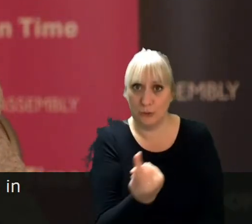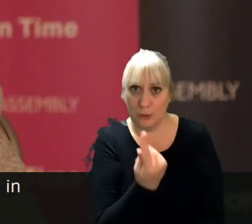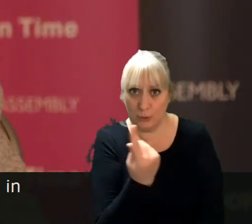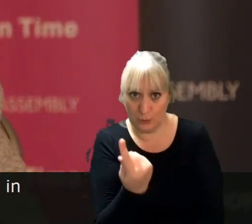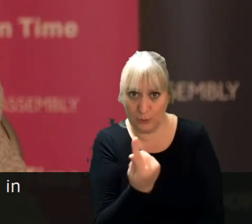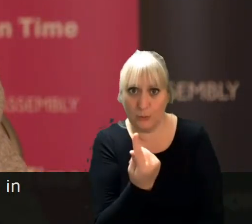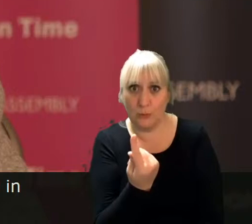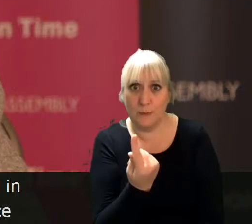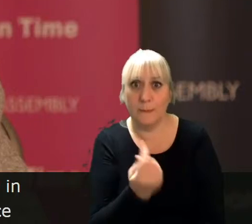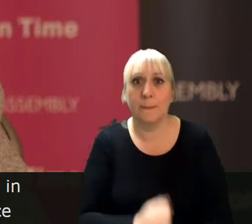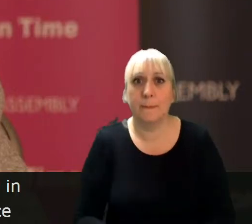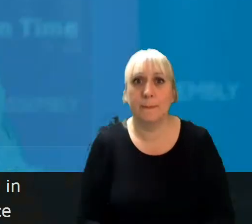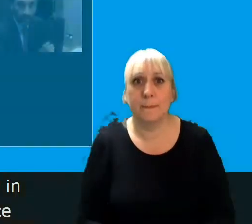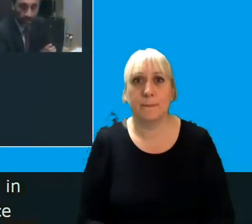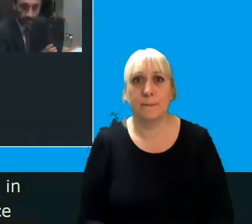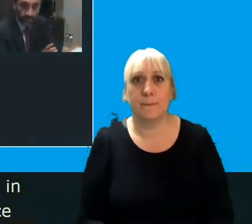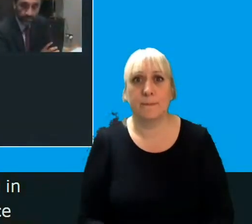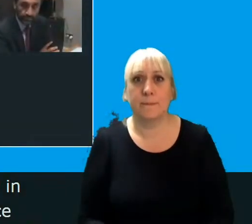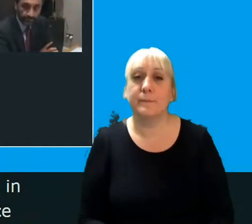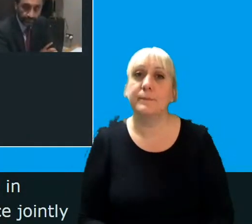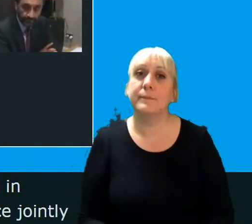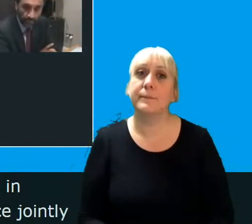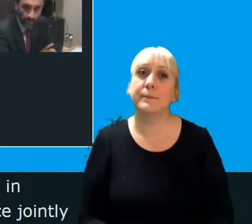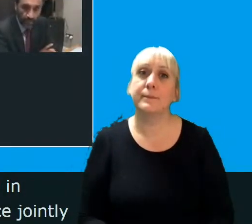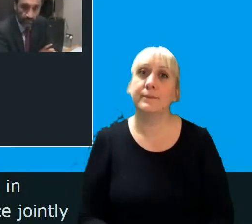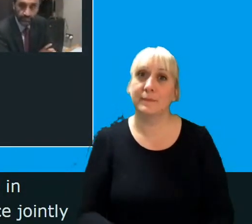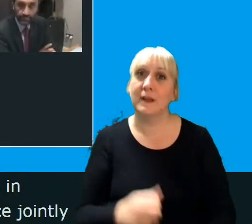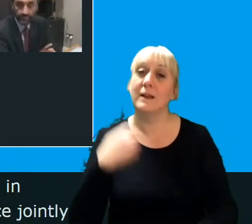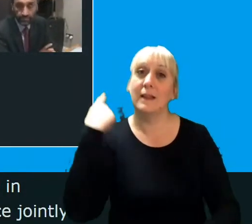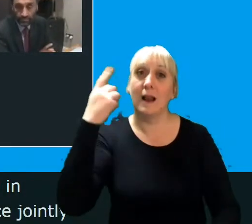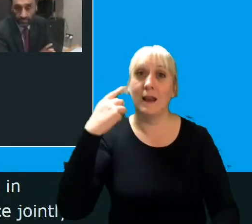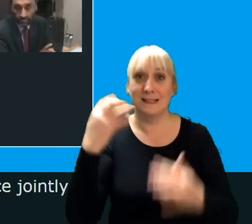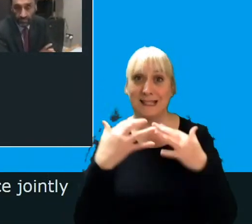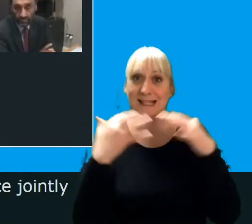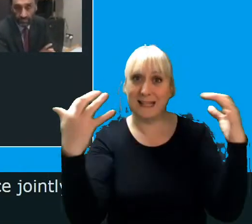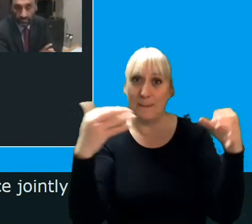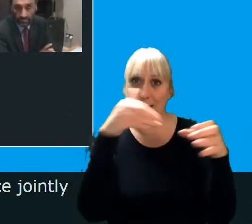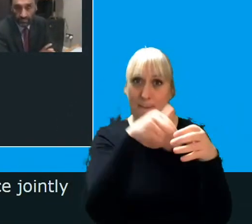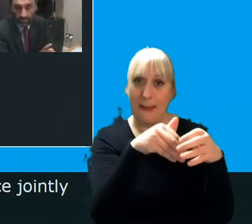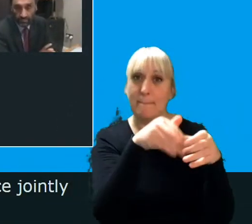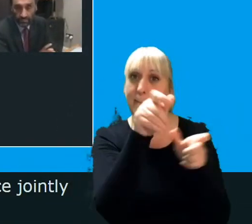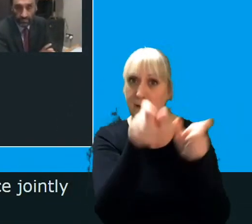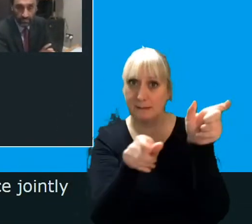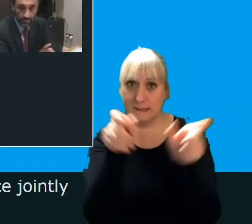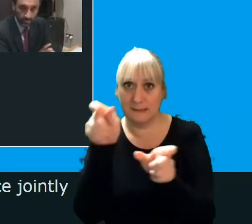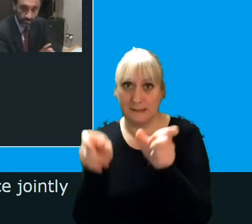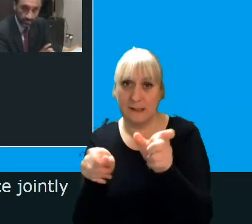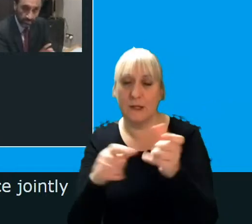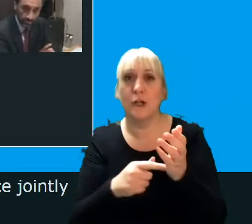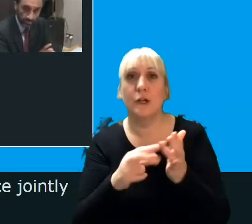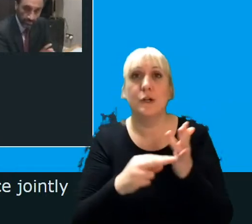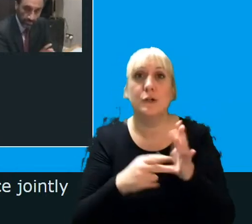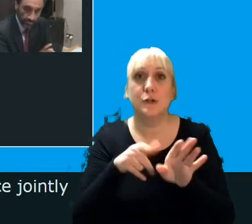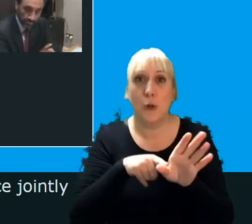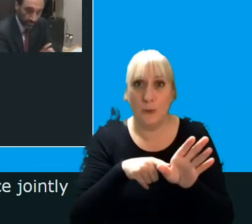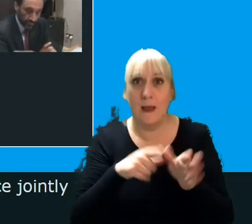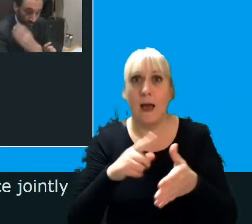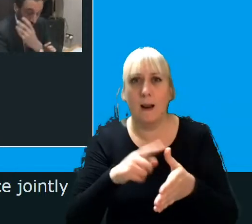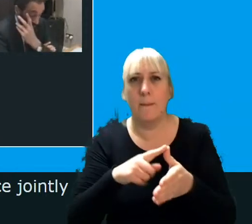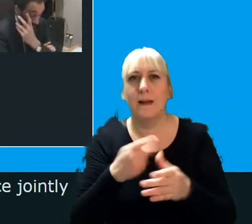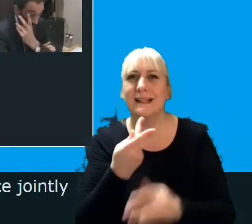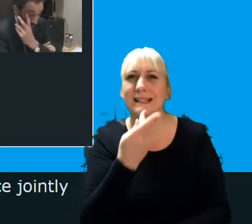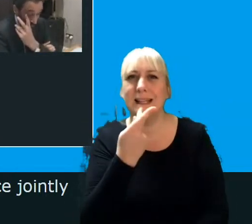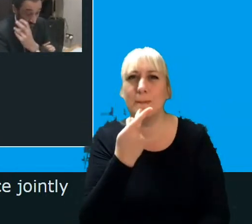tonight. Our London Assembly members, and they are Tony Arbour, who's the Deputy Chairman of